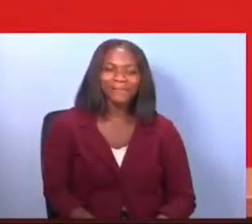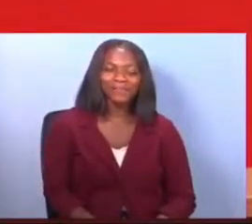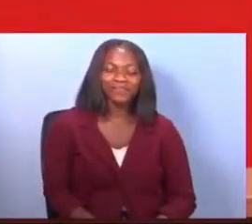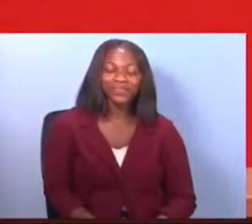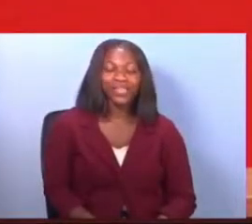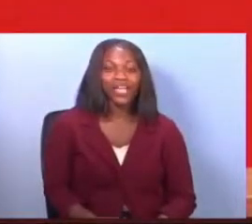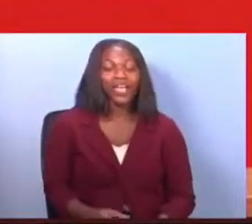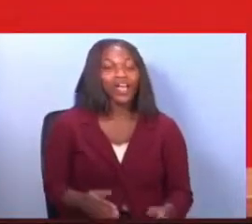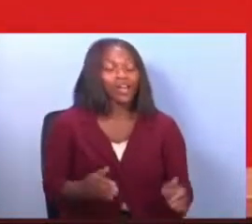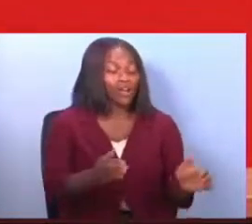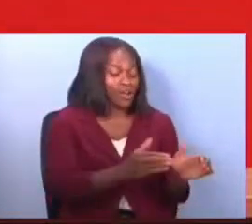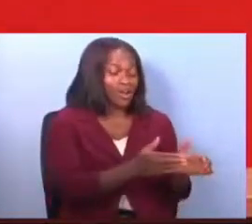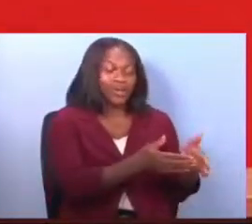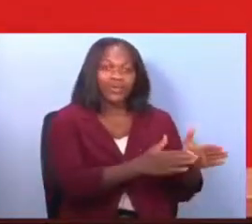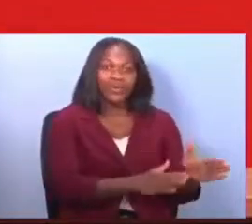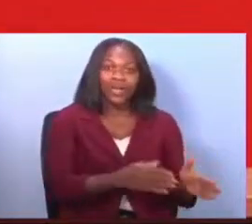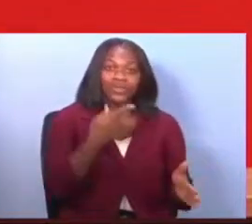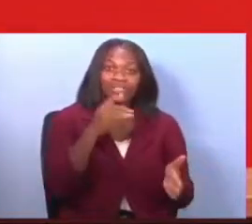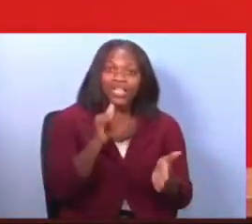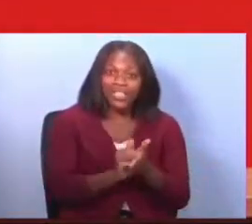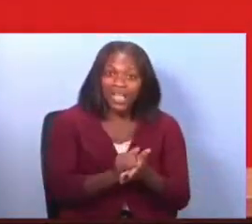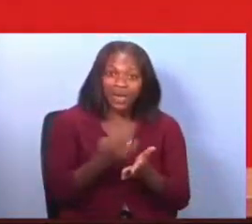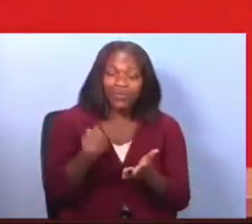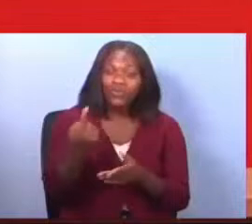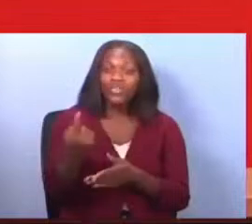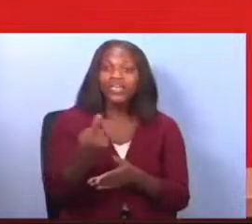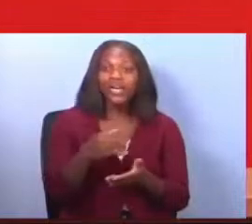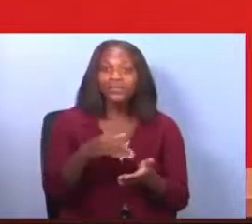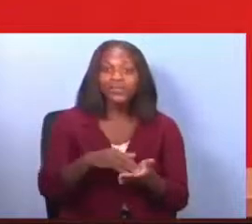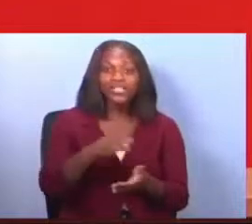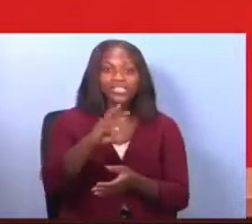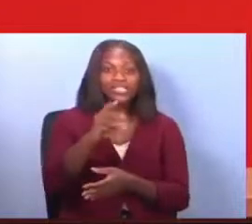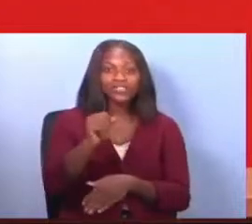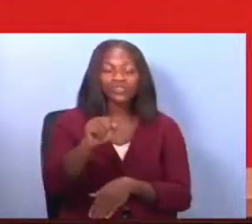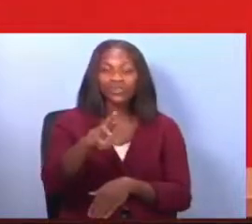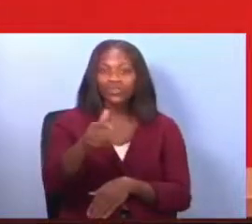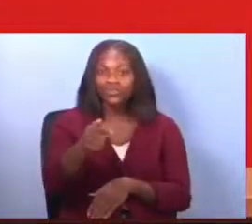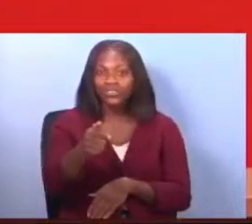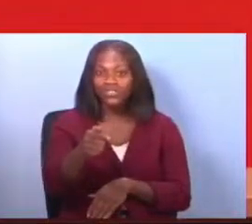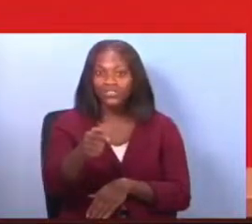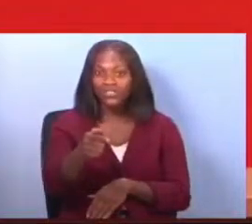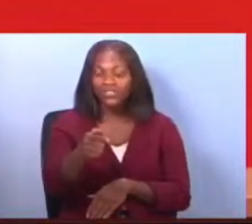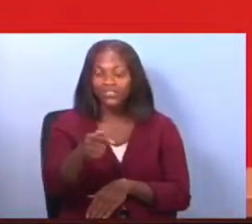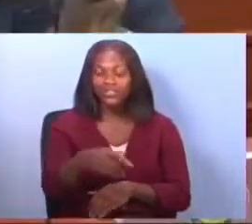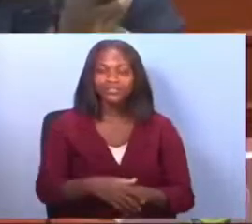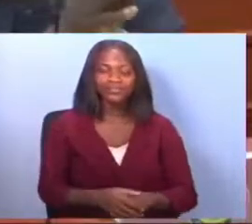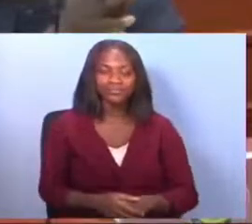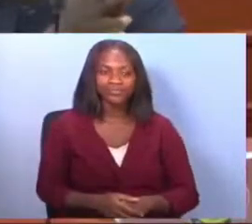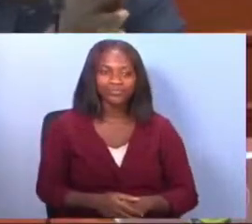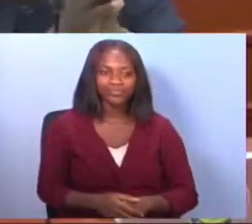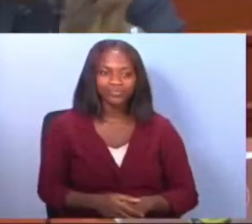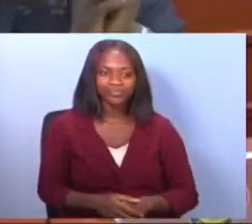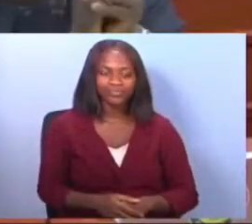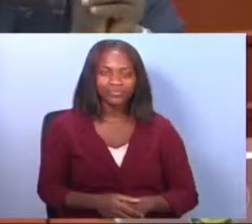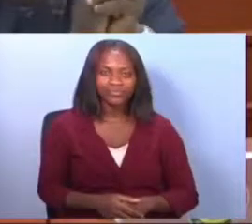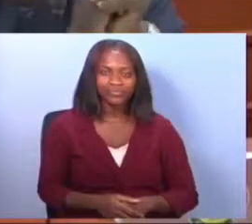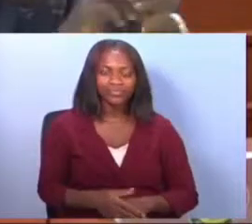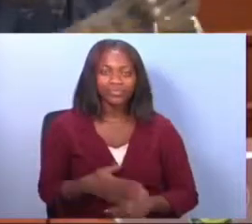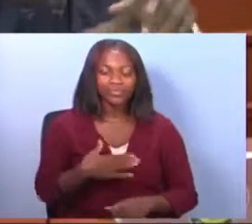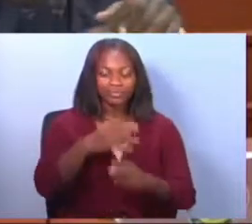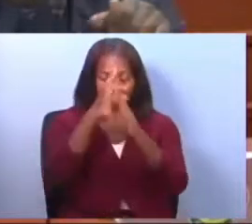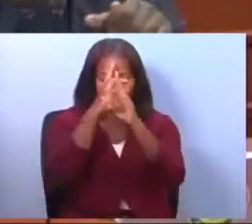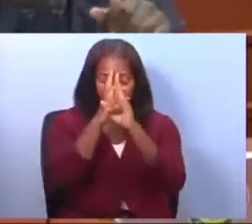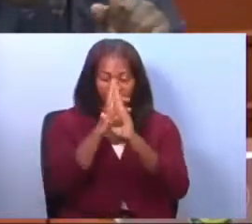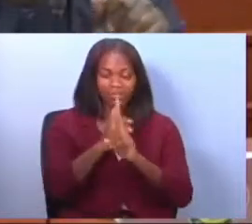is whether the adjournment should be on the 16th or 21st. That is so. With all due respect. Mr. Speaker, my good friend, Honorable